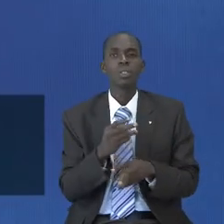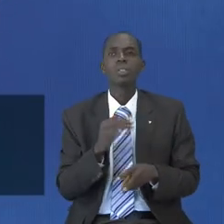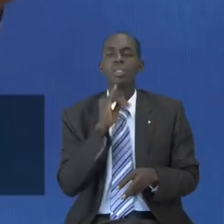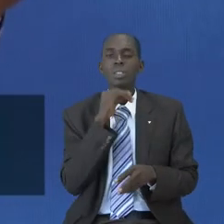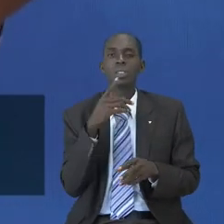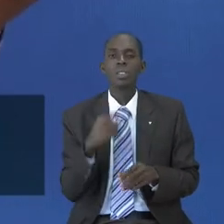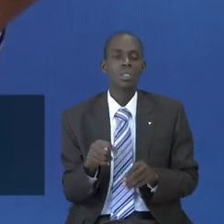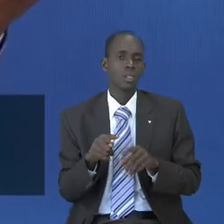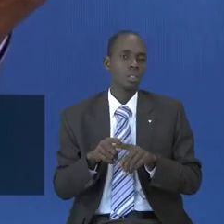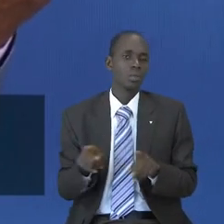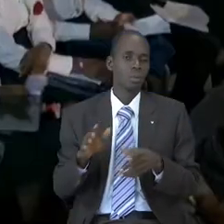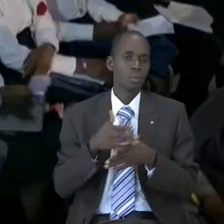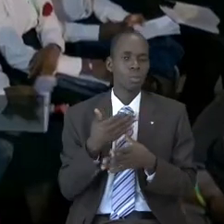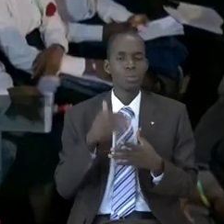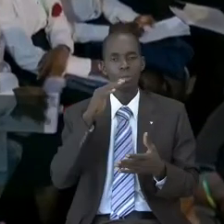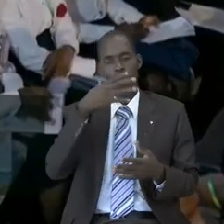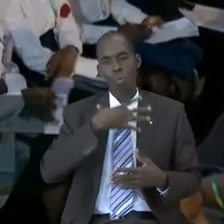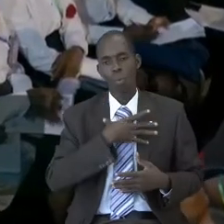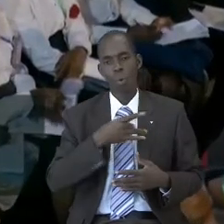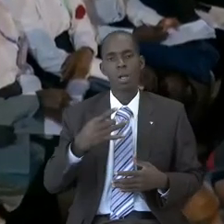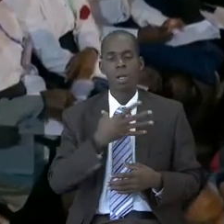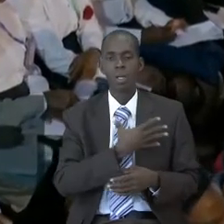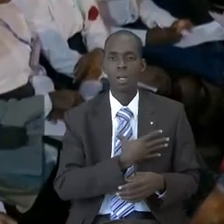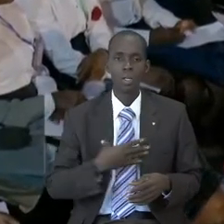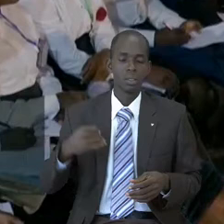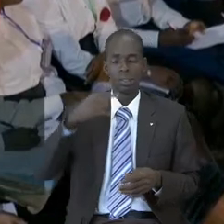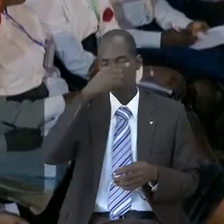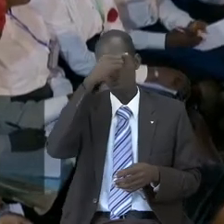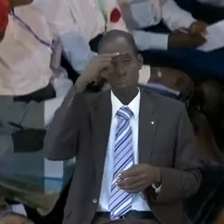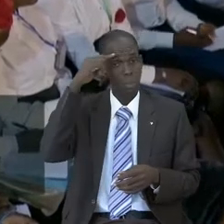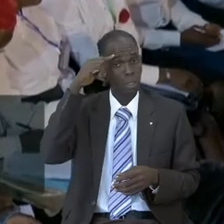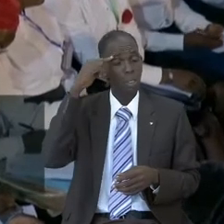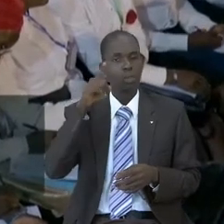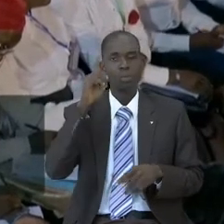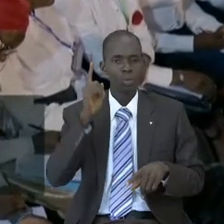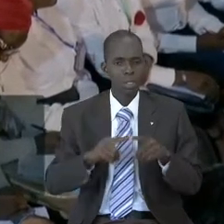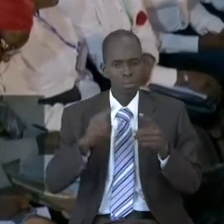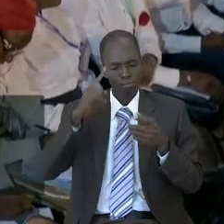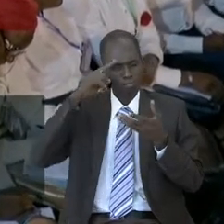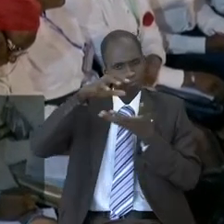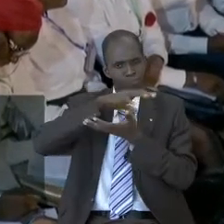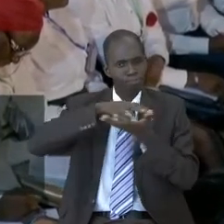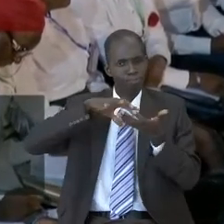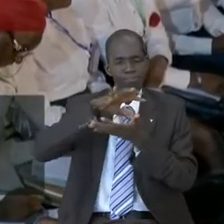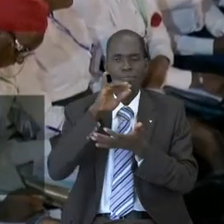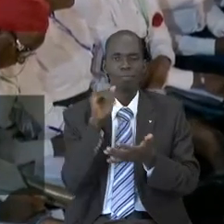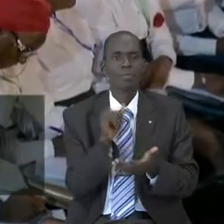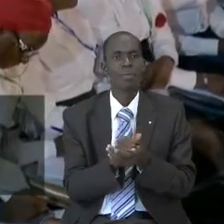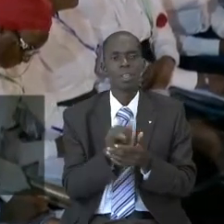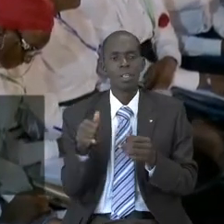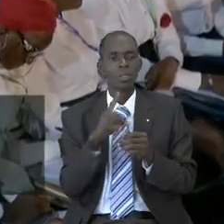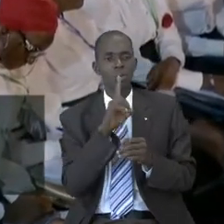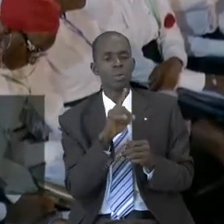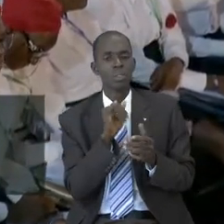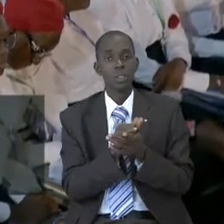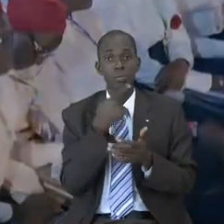between white and black. And you cannot mistake that. Anyone who says, you